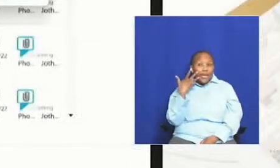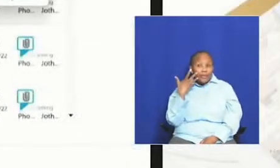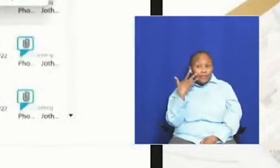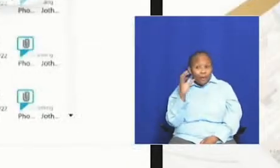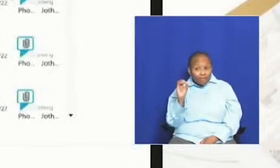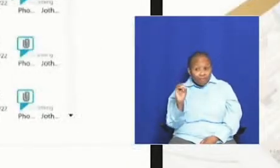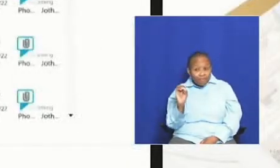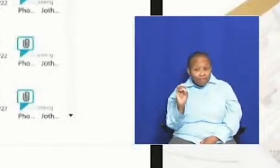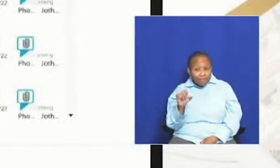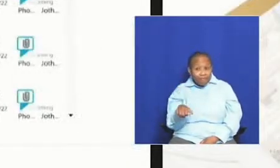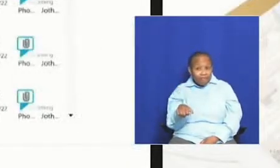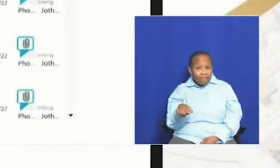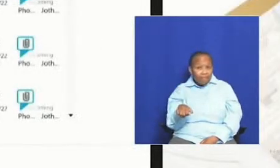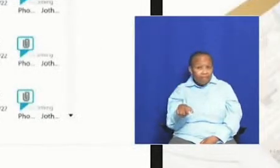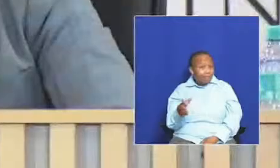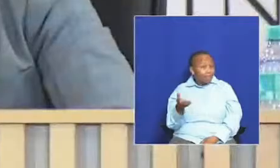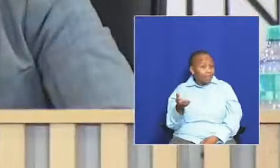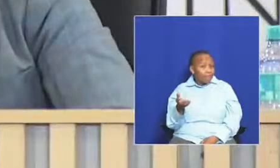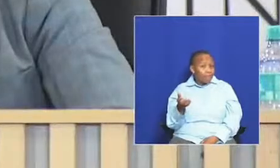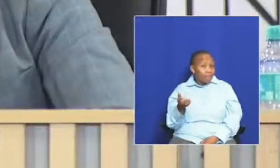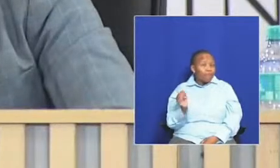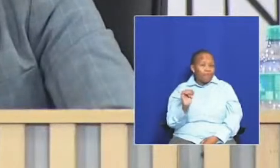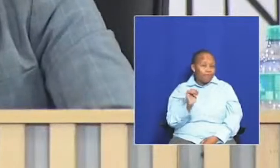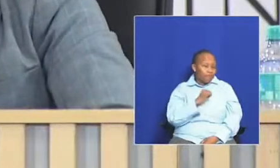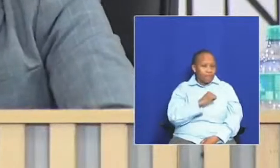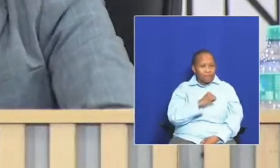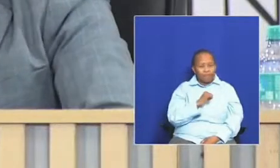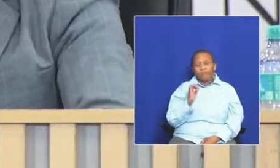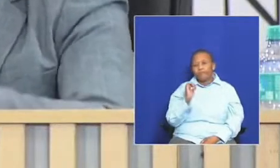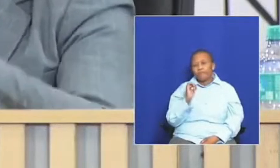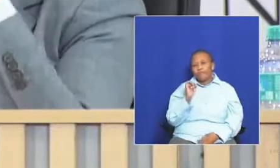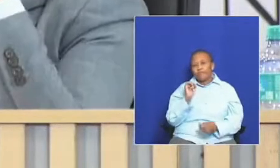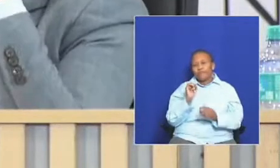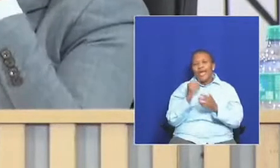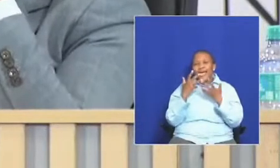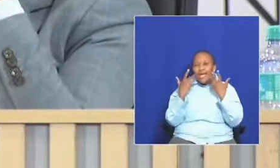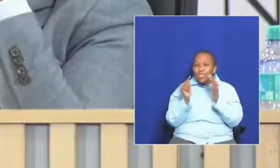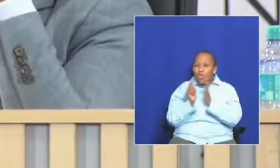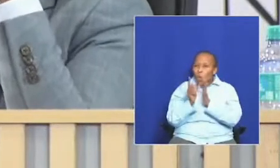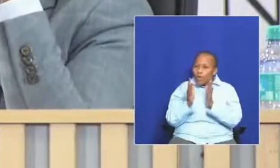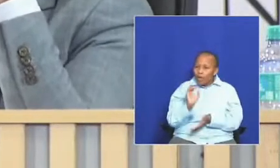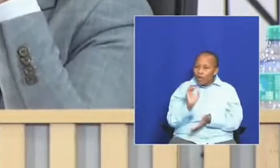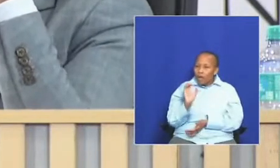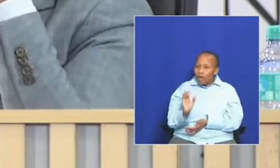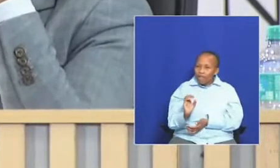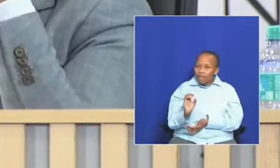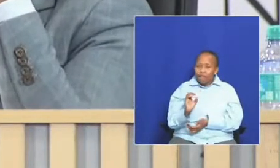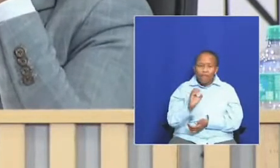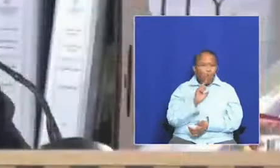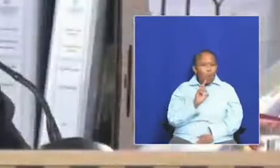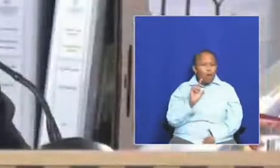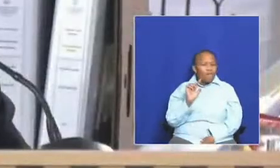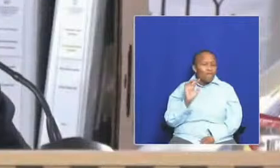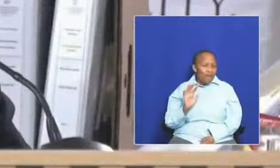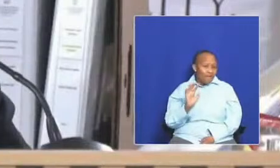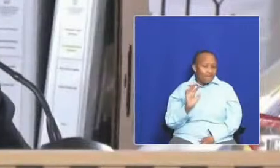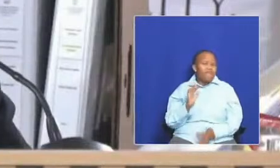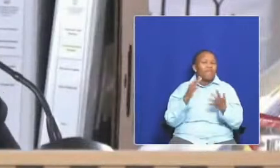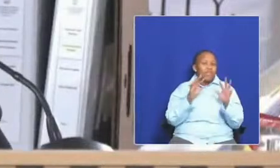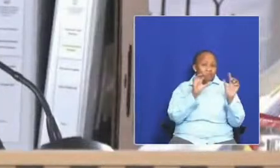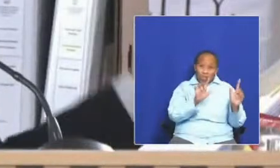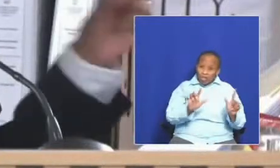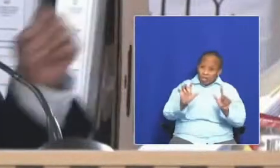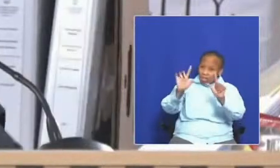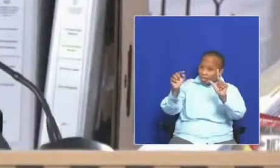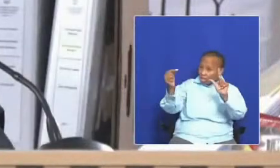Ms. Van der Heever, I have 115 on the screen. Is that what you have in your file?